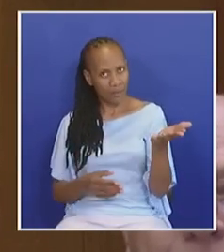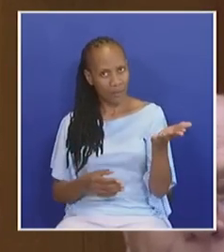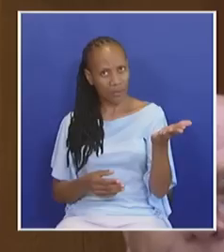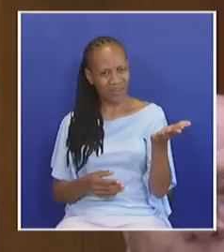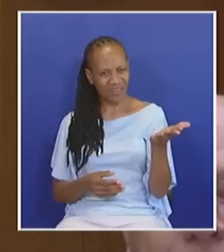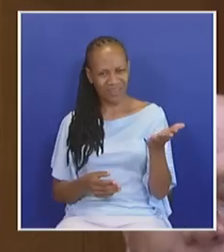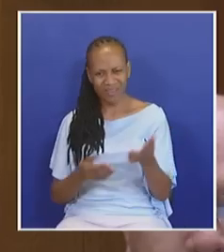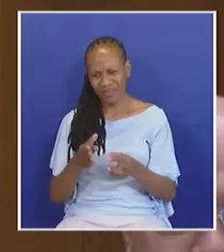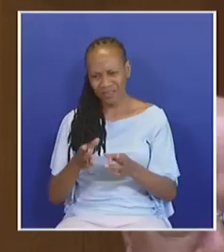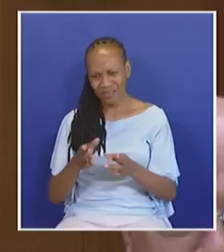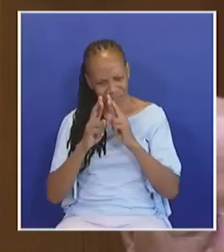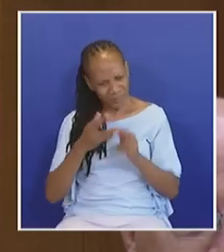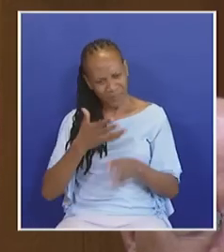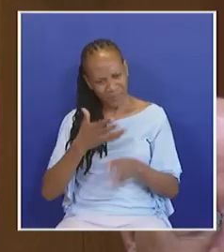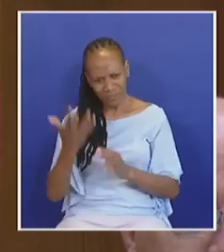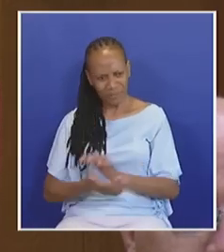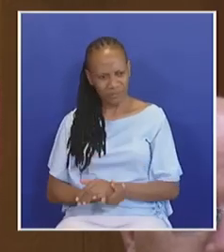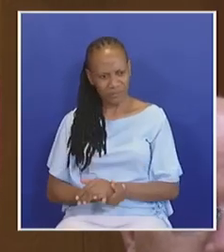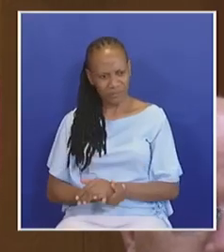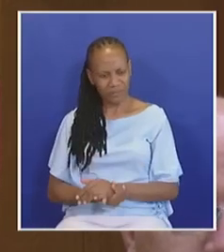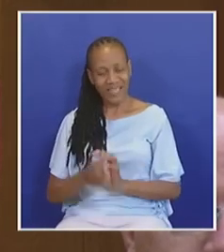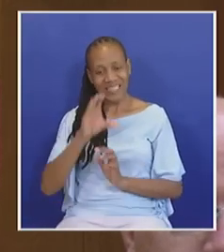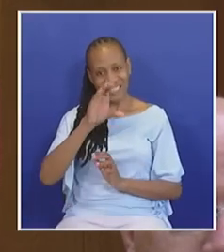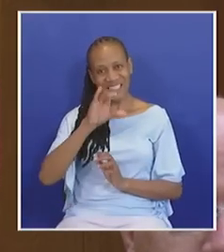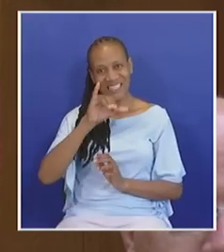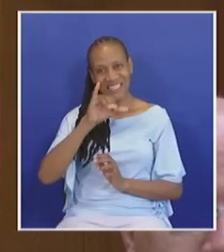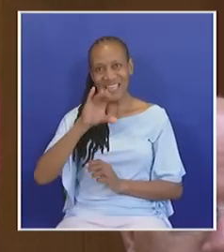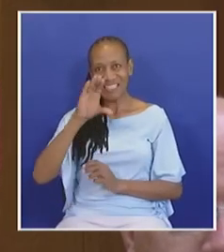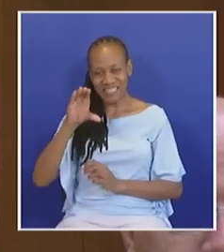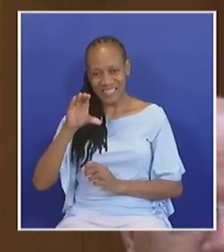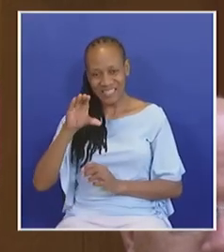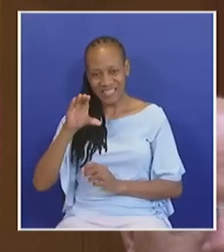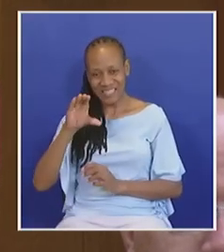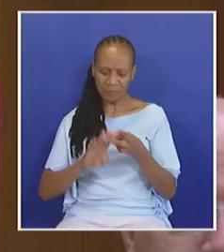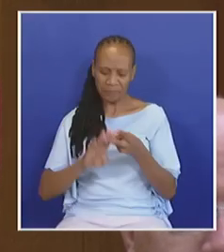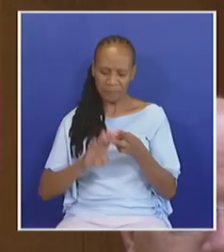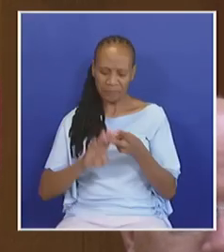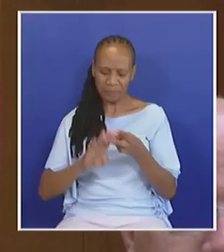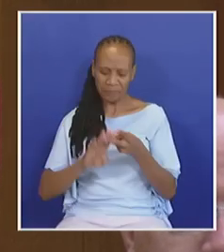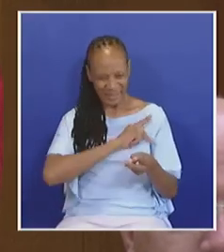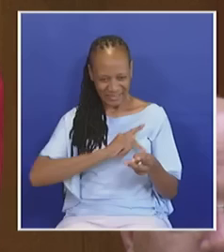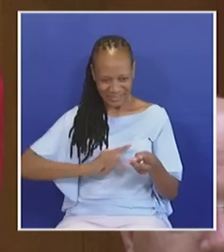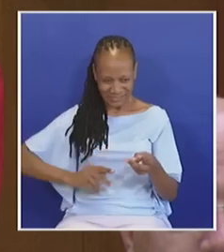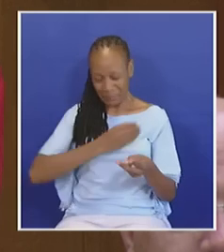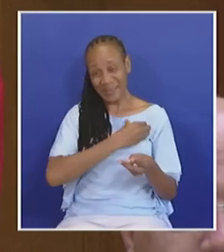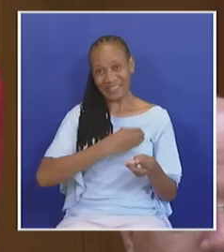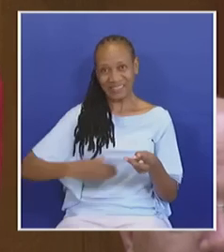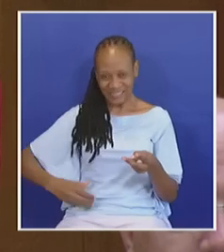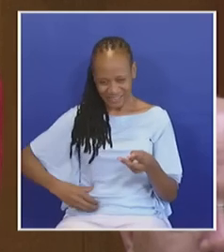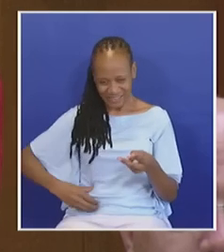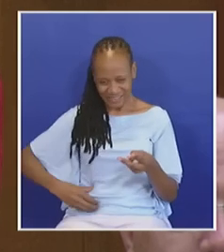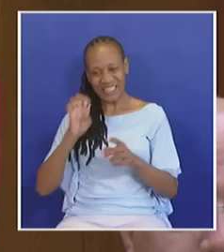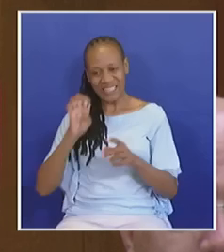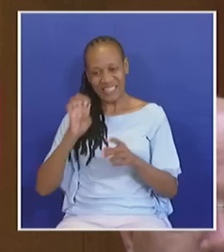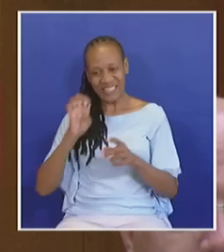disrespectful. It is the CIC, the president, of the EFF, the Honorable